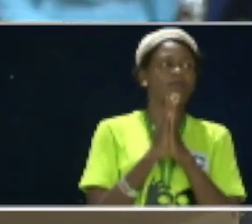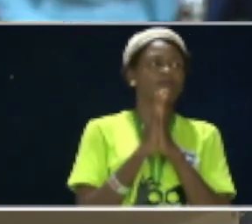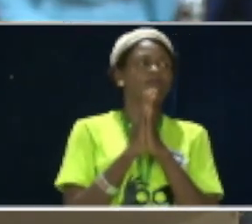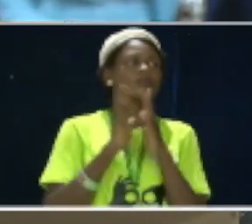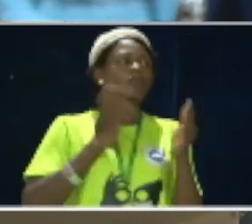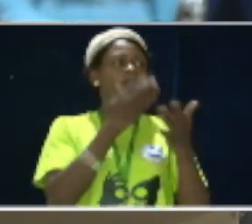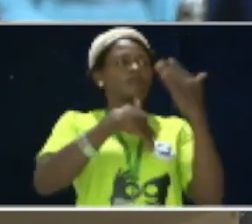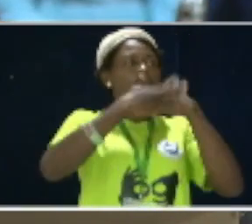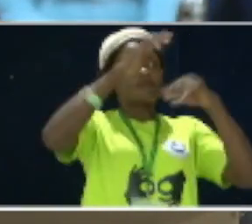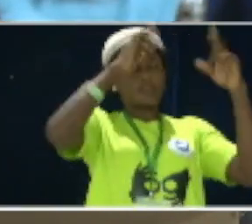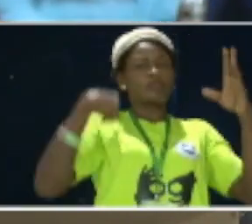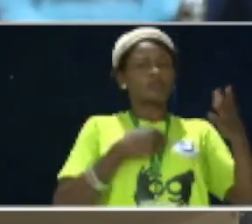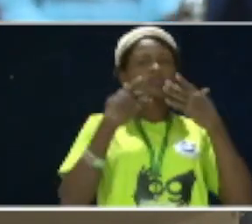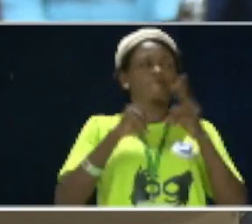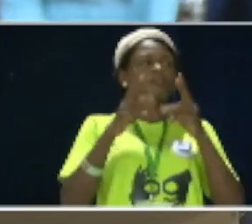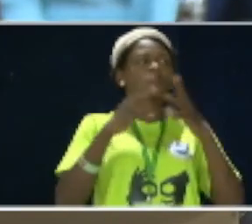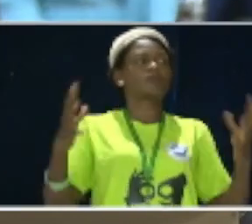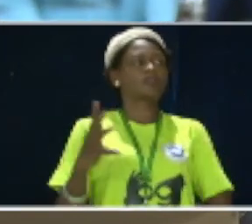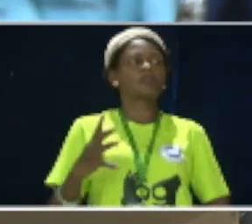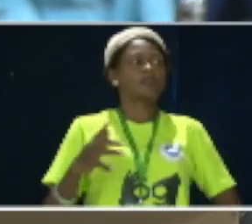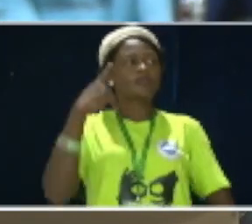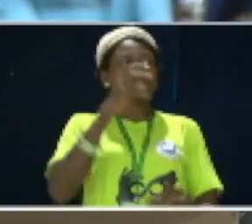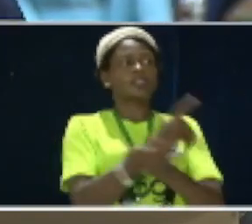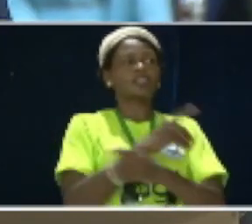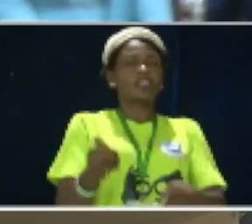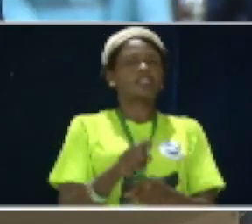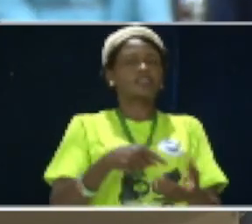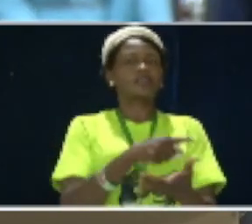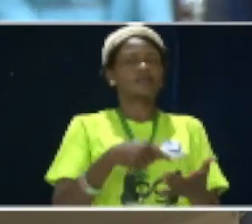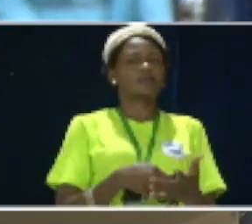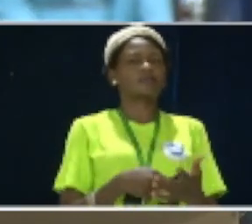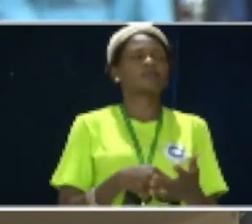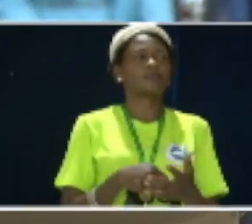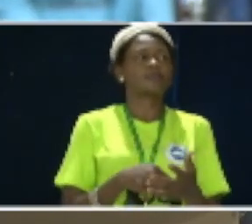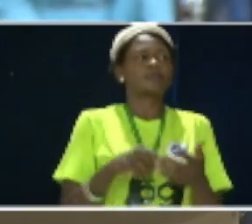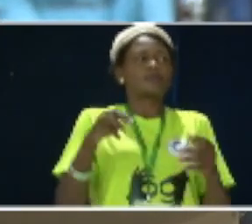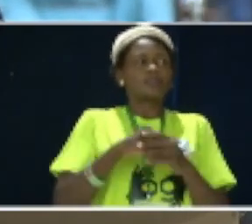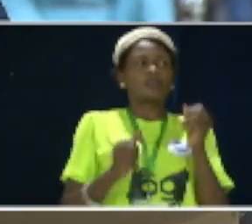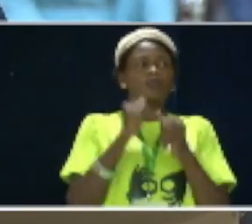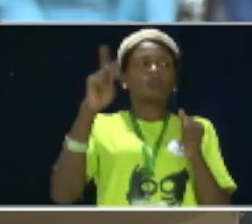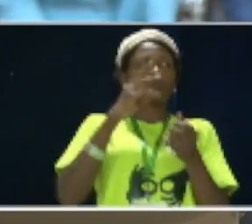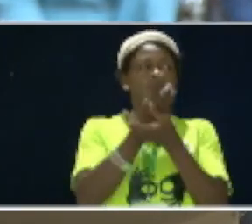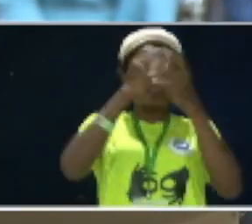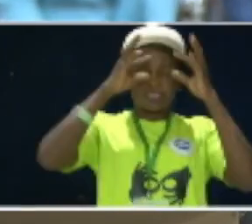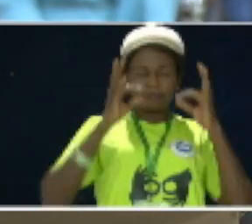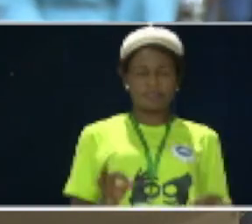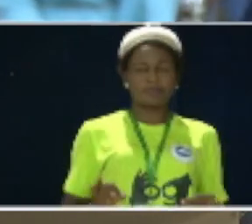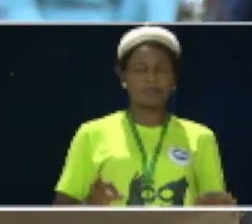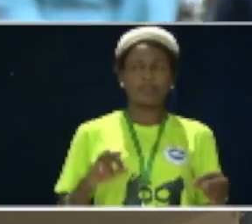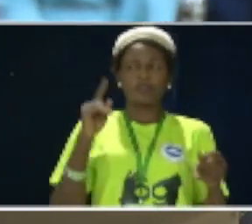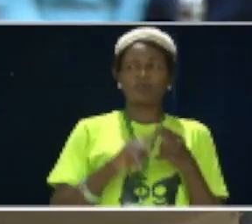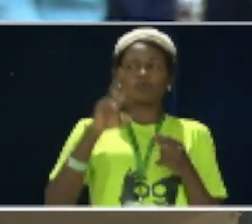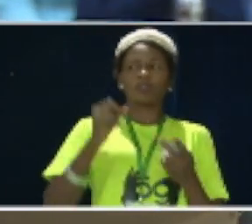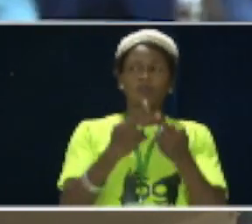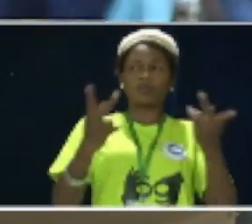Our Heavenly Father, we thank you very much for a day like this, in which you have determined to